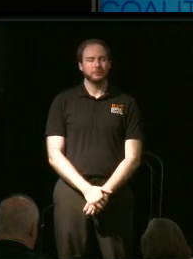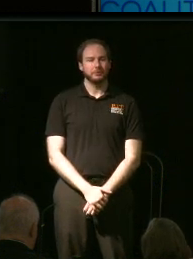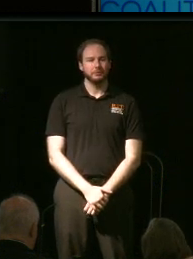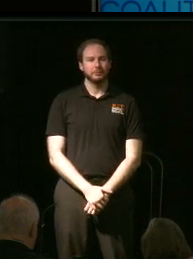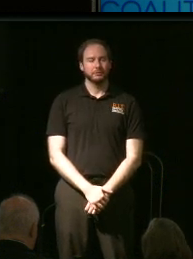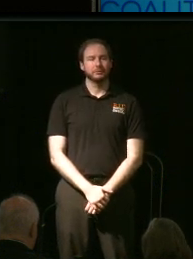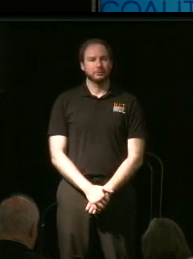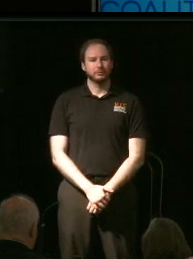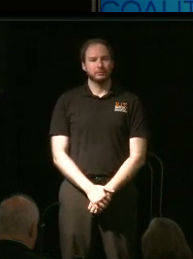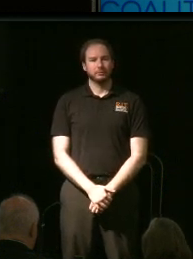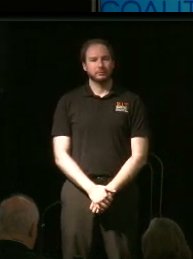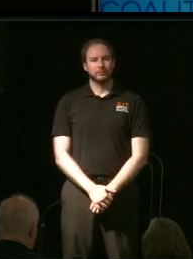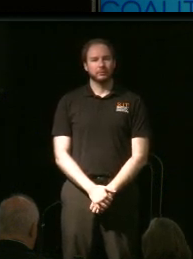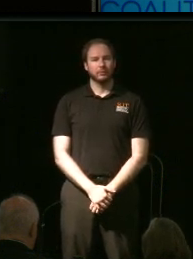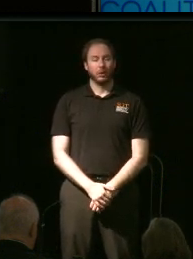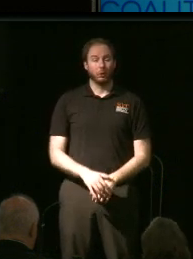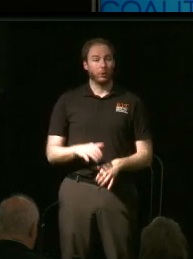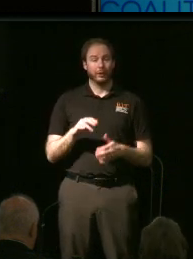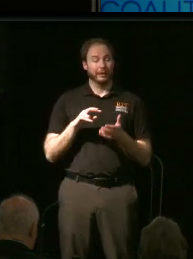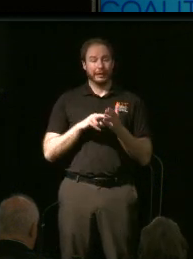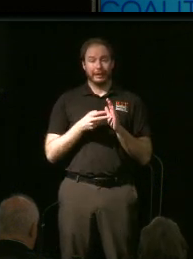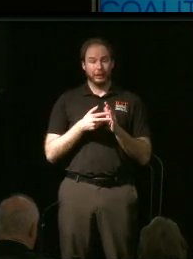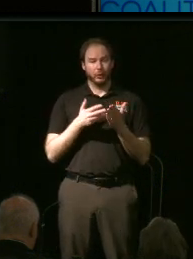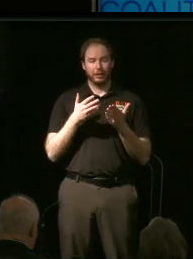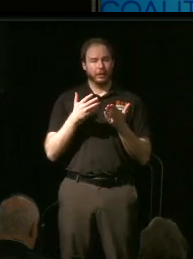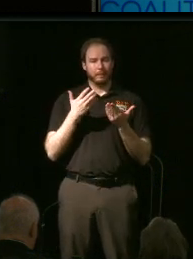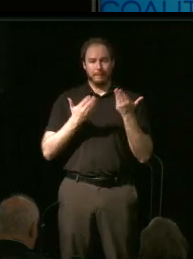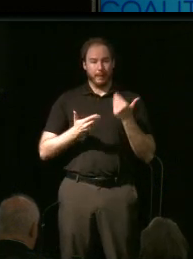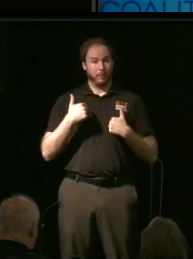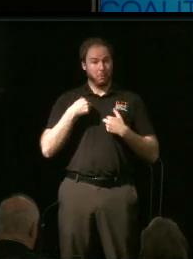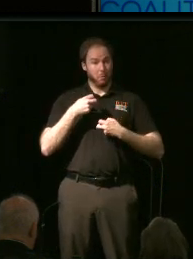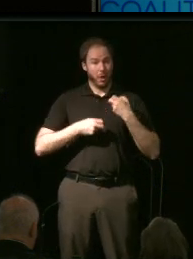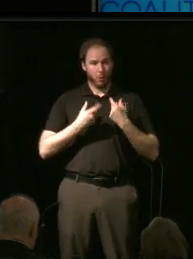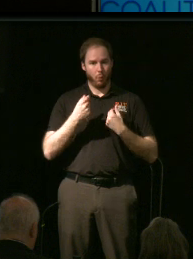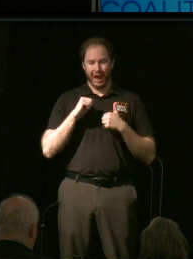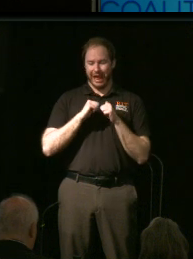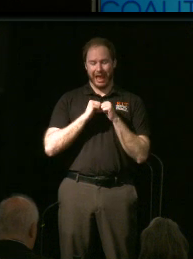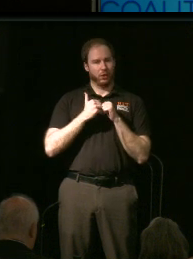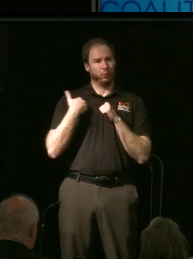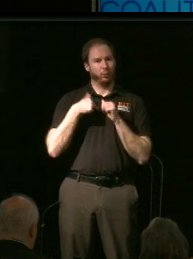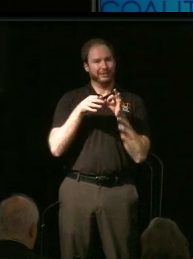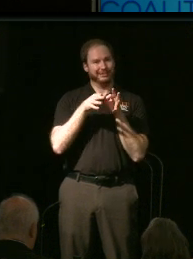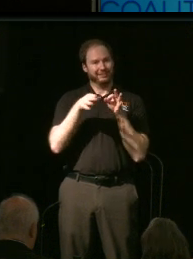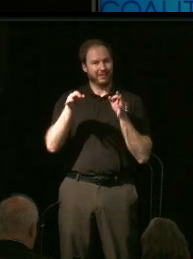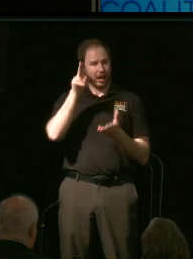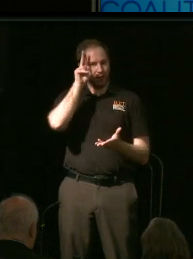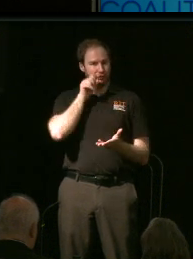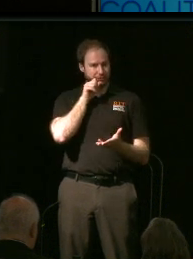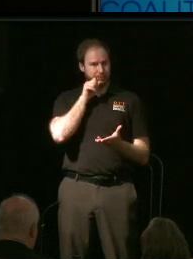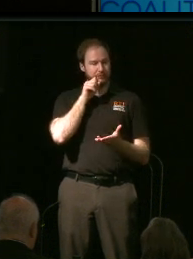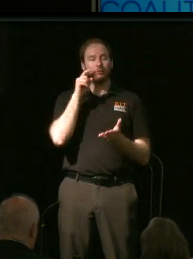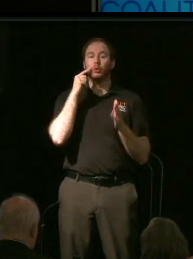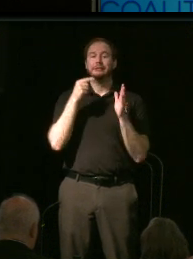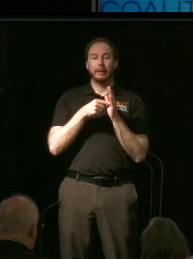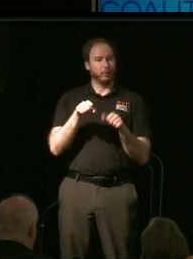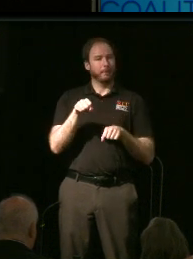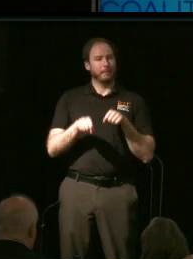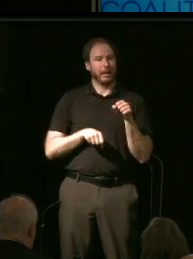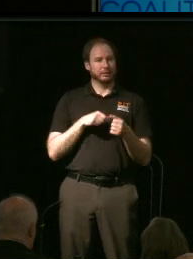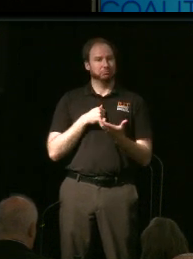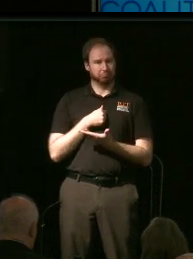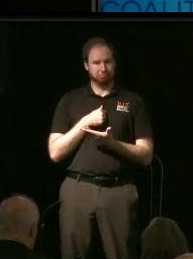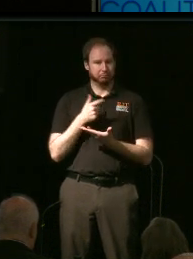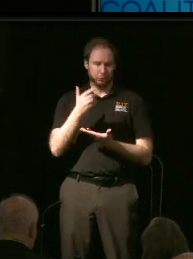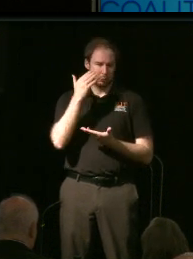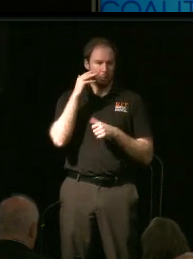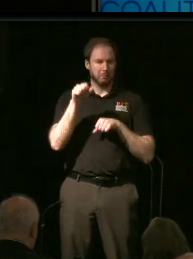So, as I said, maybe this is a problem with the definition of Usher syndrome. So this is a bicycle, and